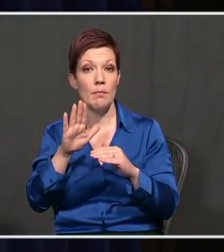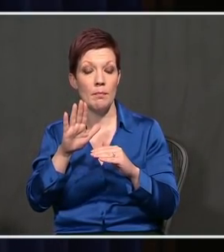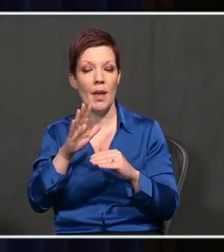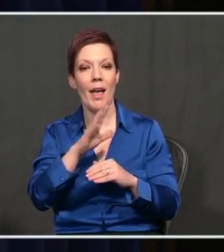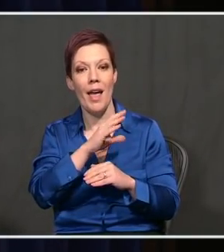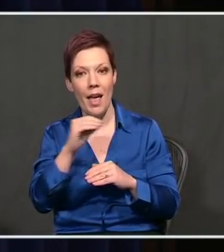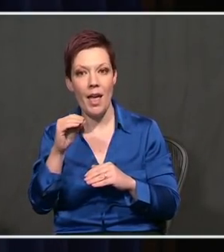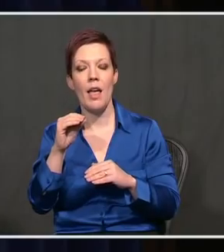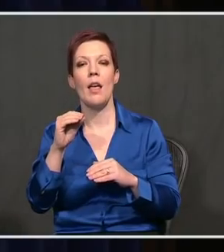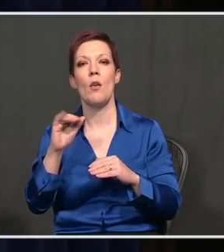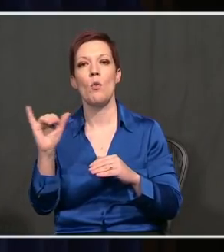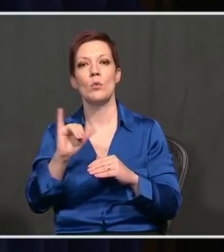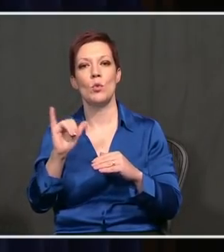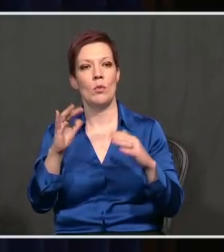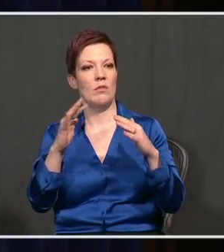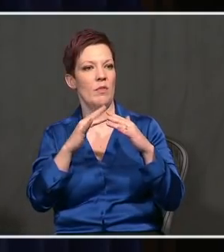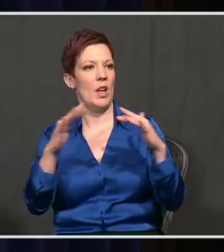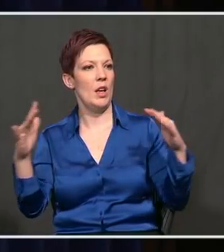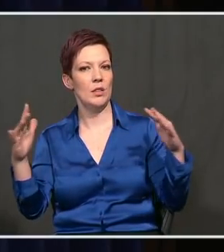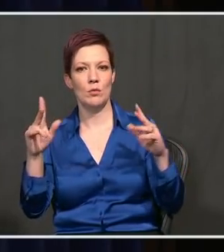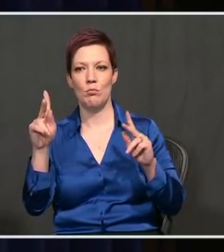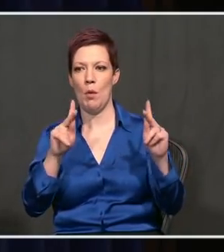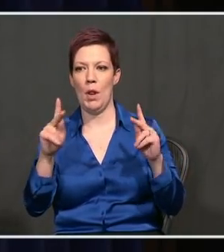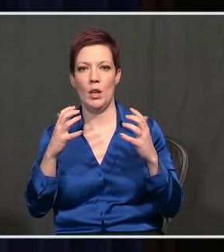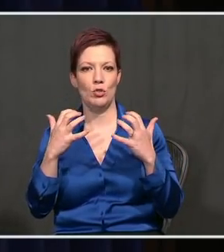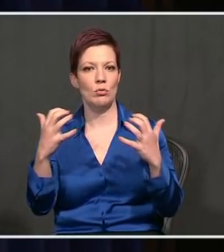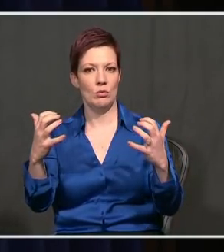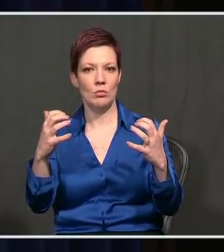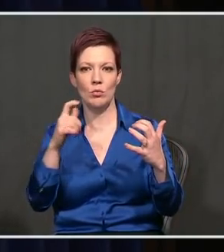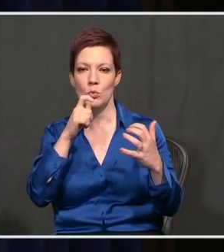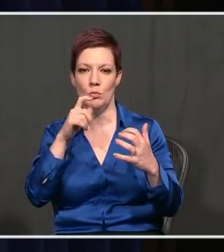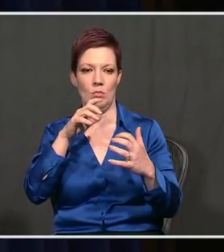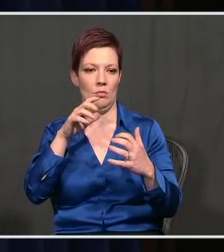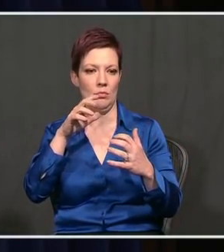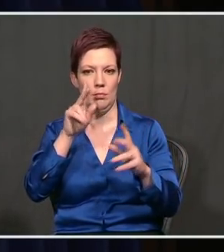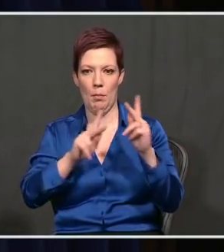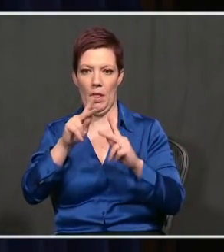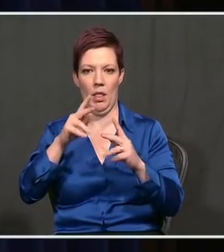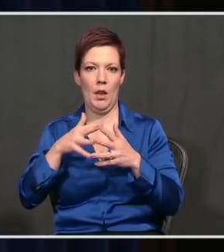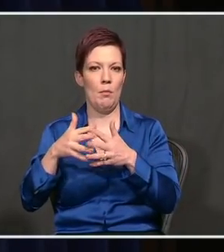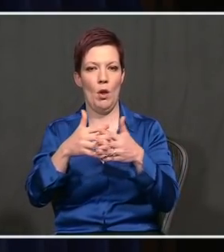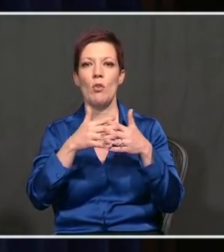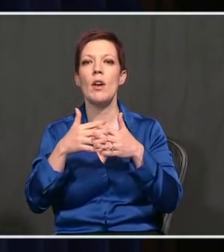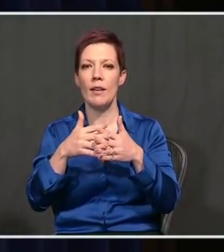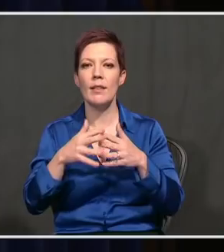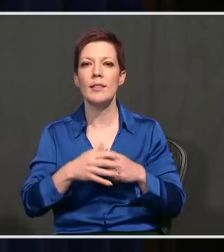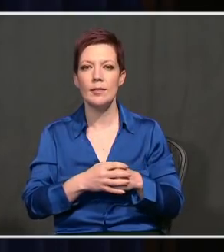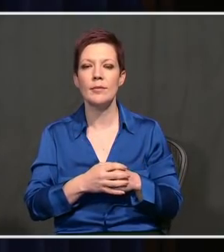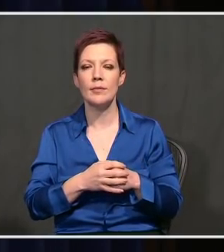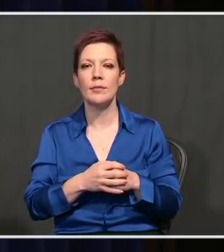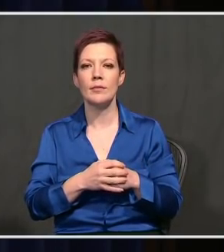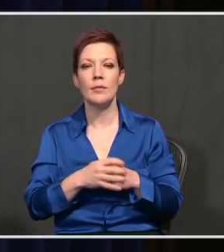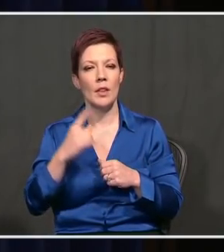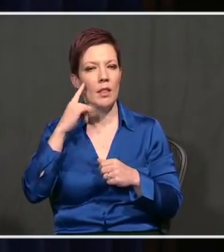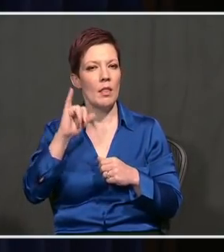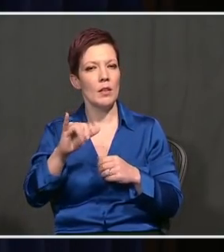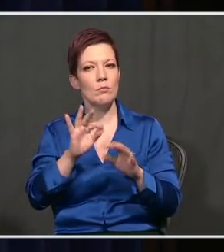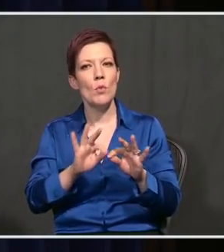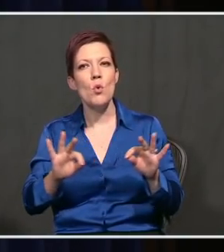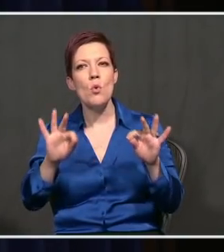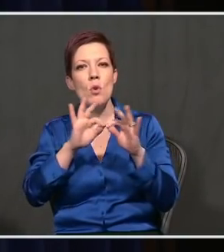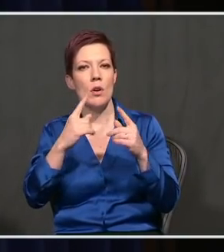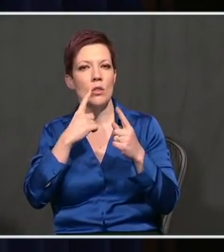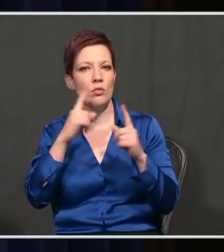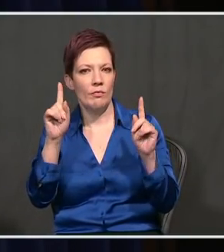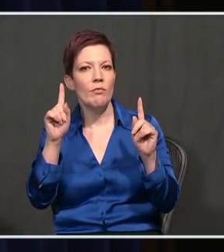the diverse population that constitute our nation. I think they are very important achievements, and these